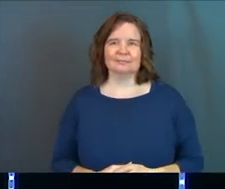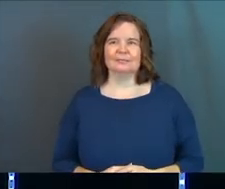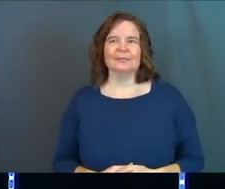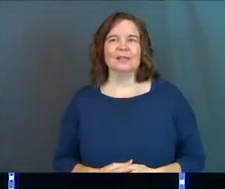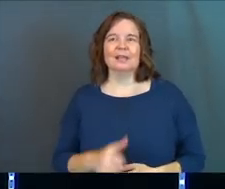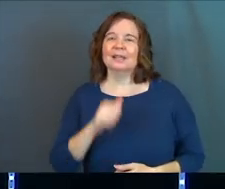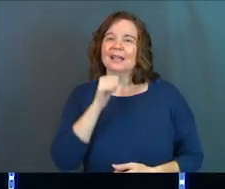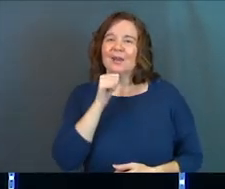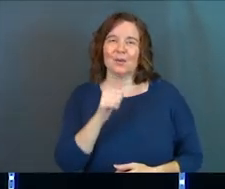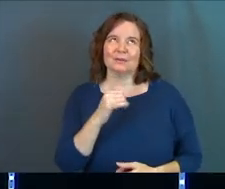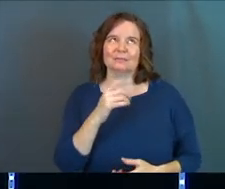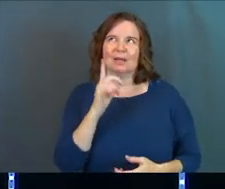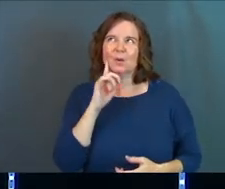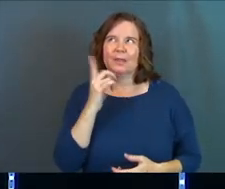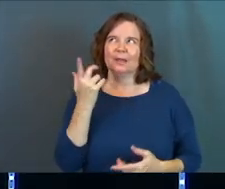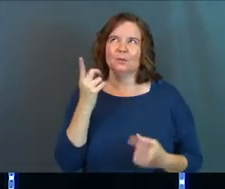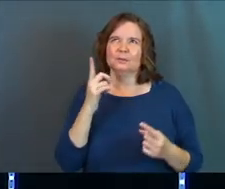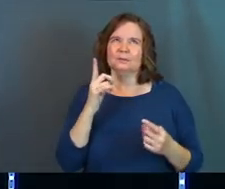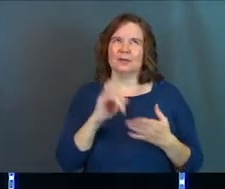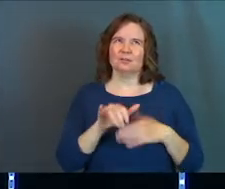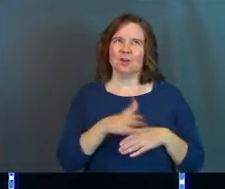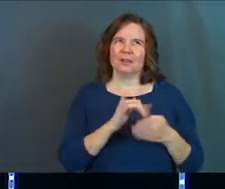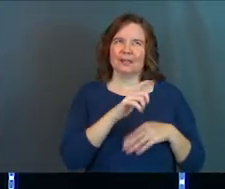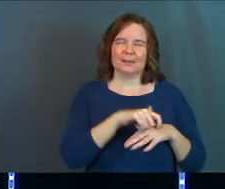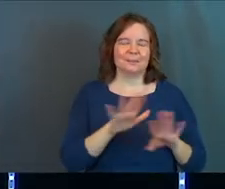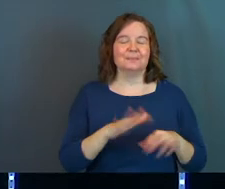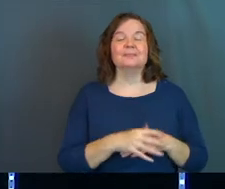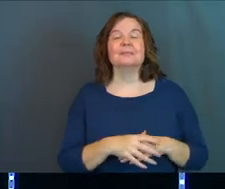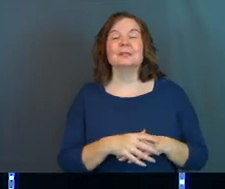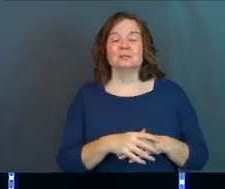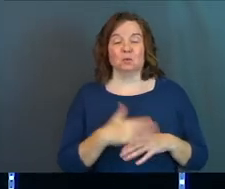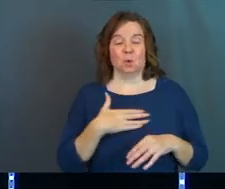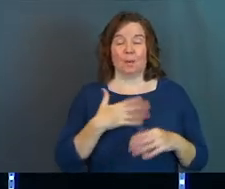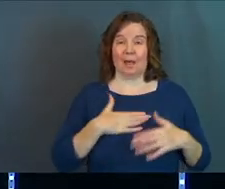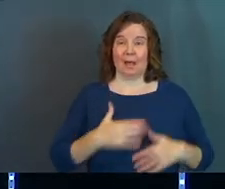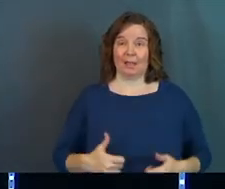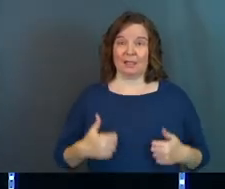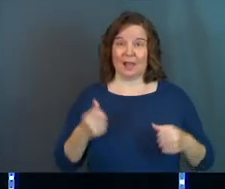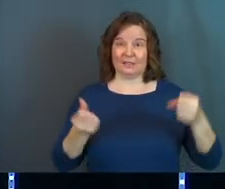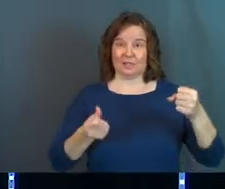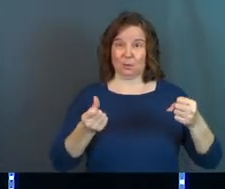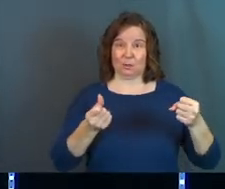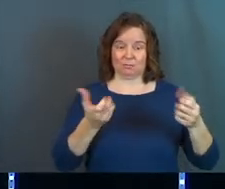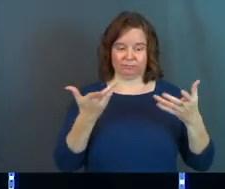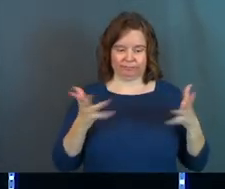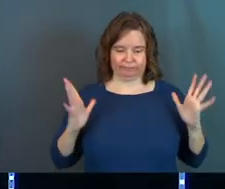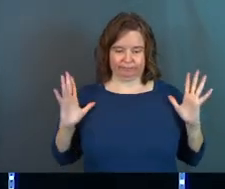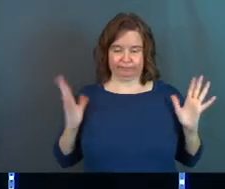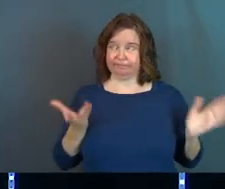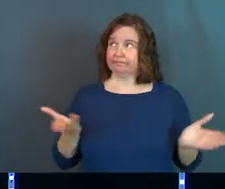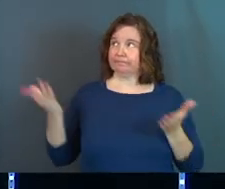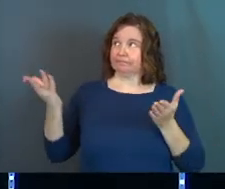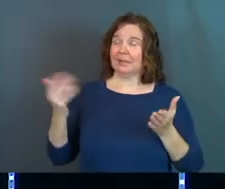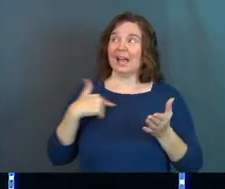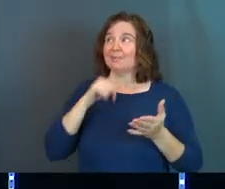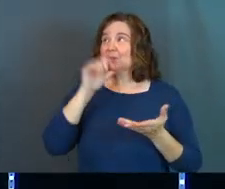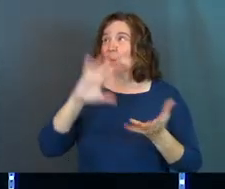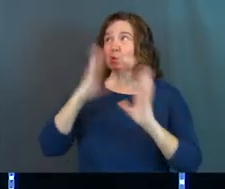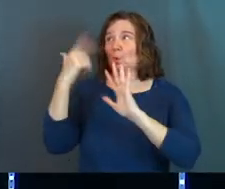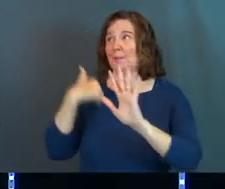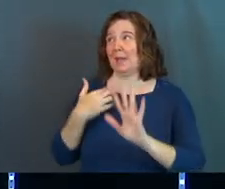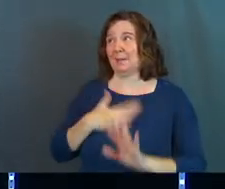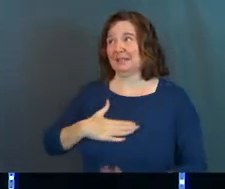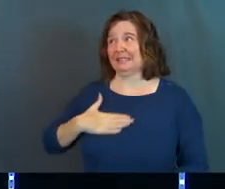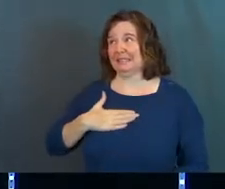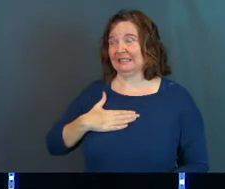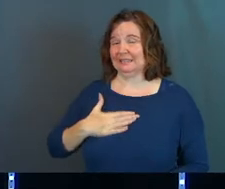It wasn't then. At least I don't think it was. So take the steering wheel of my life. But I immediately said, and then don't screw me up,